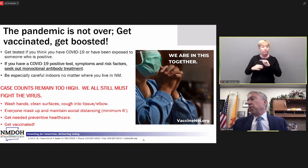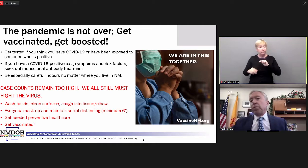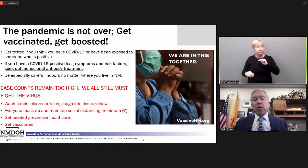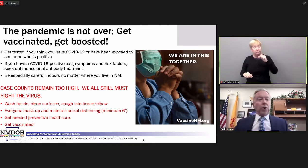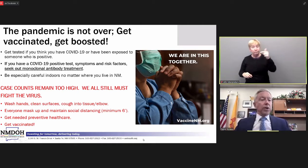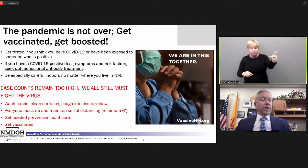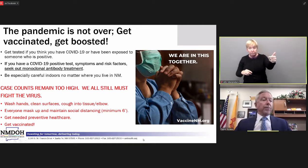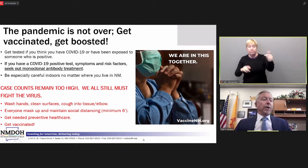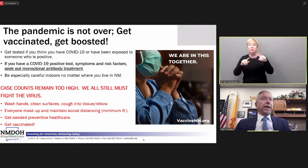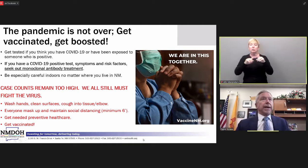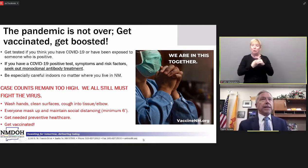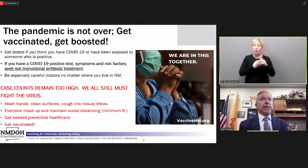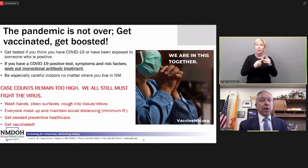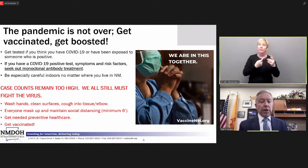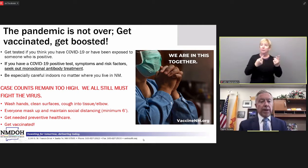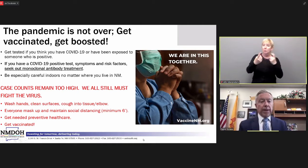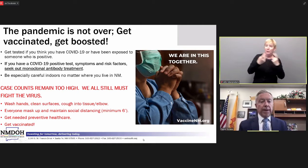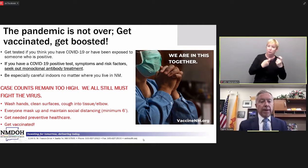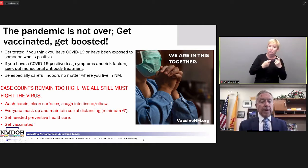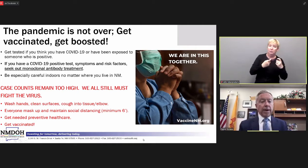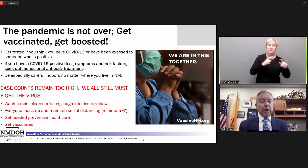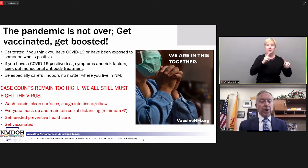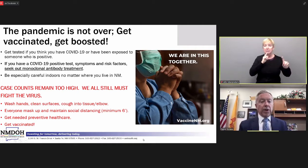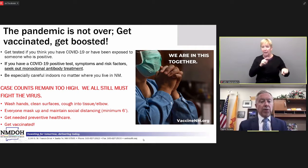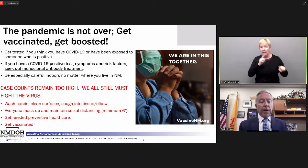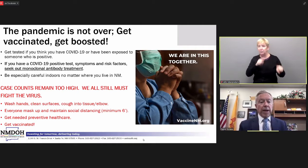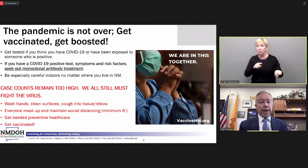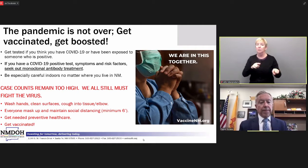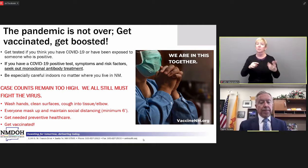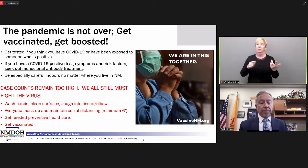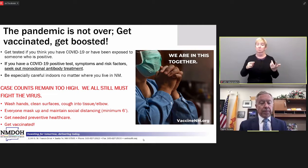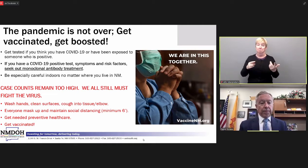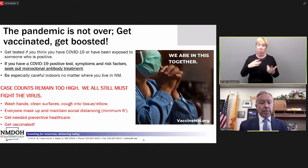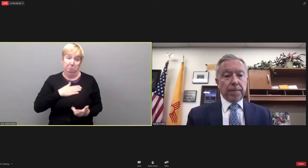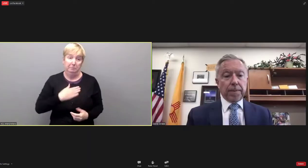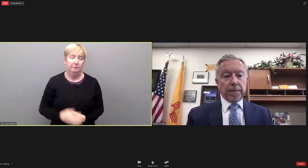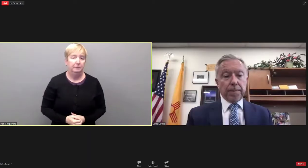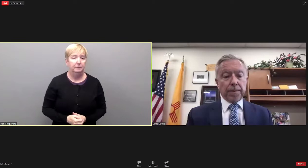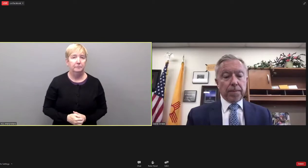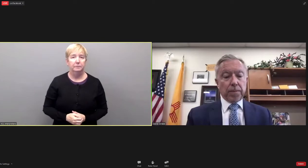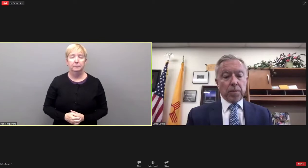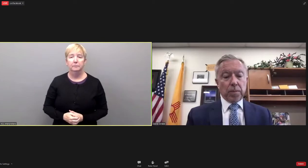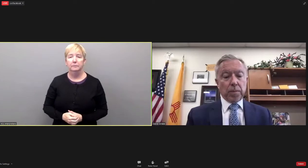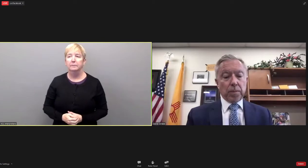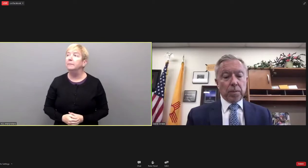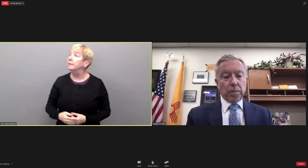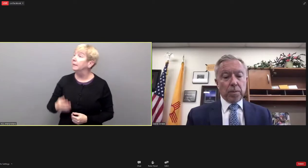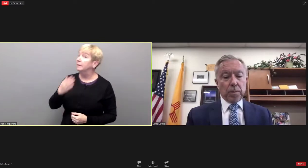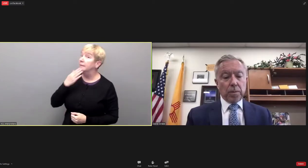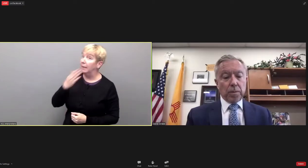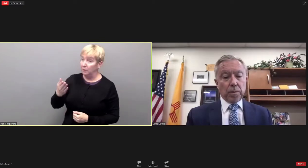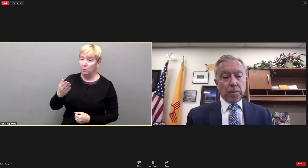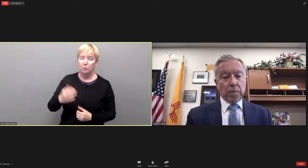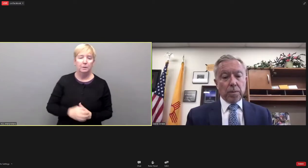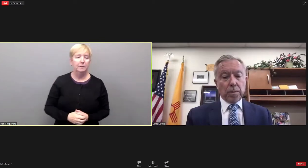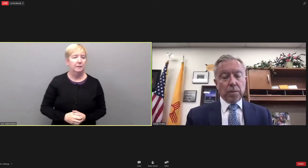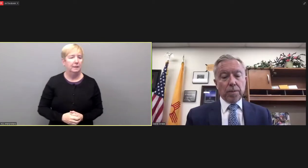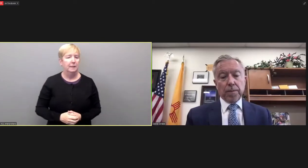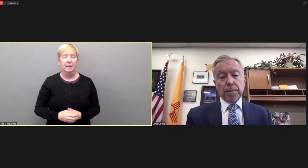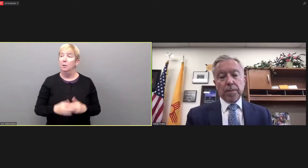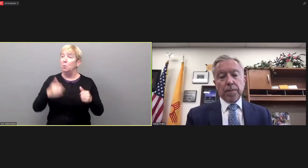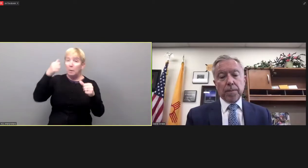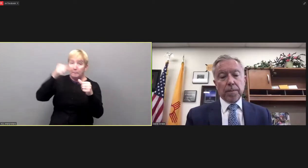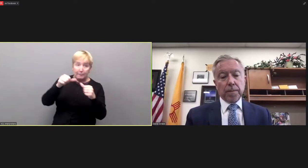our reporters, and we can get started on our Q&A. Great, thanks so much. All right, just as a friendly reminder